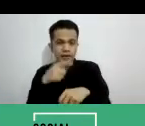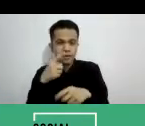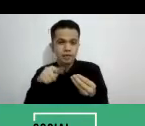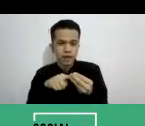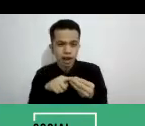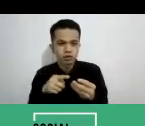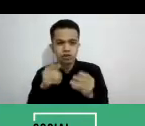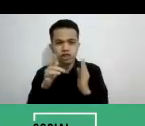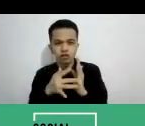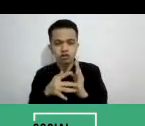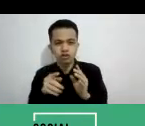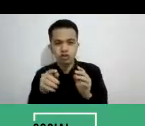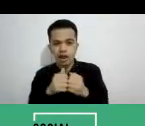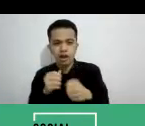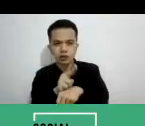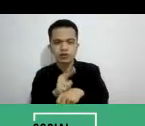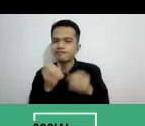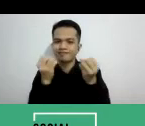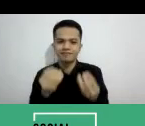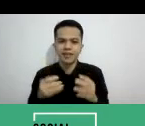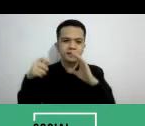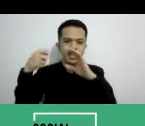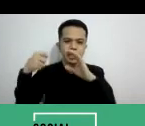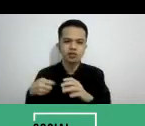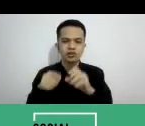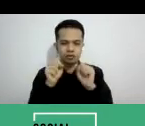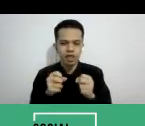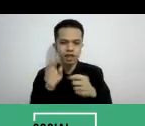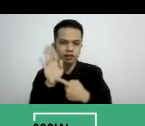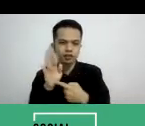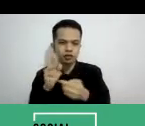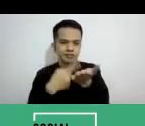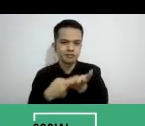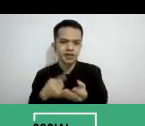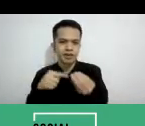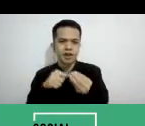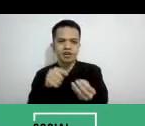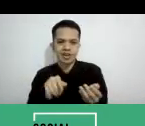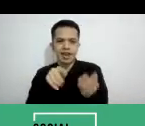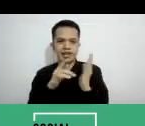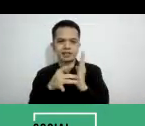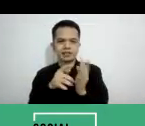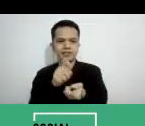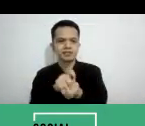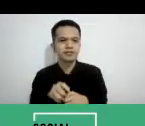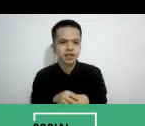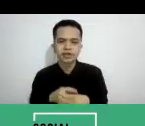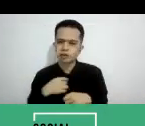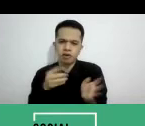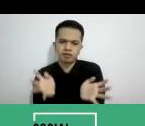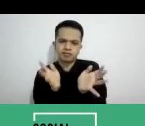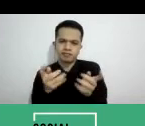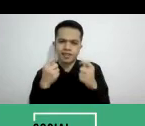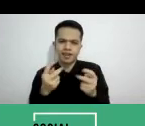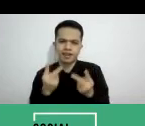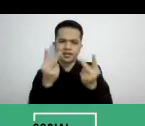they can be used. There's a lot of videos there that can show you and talk about these technologies. So I'd encourage you there. Okay,